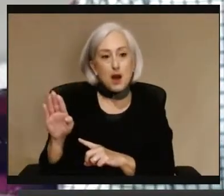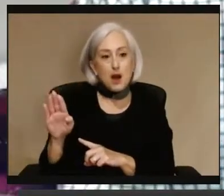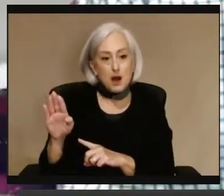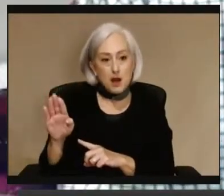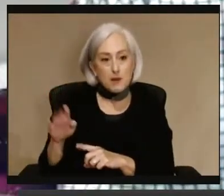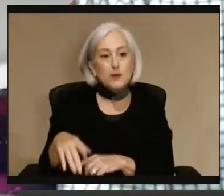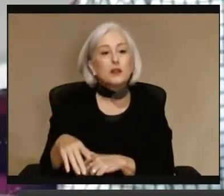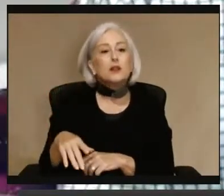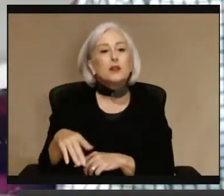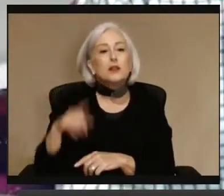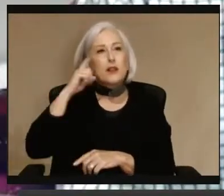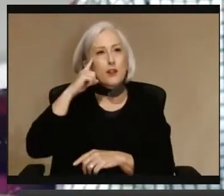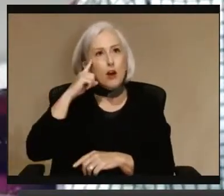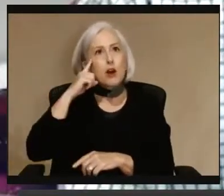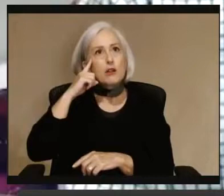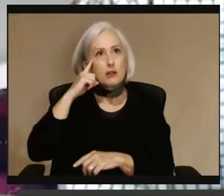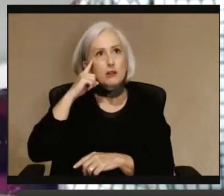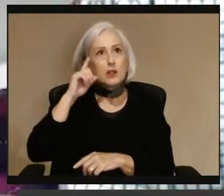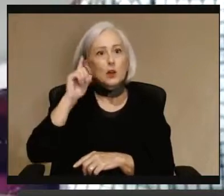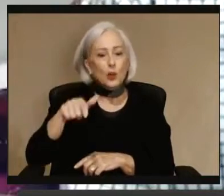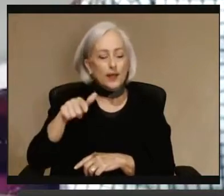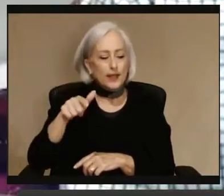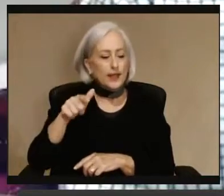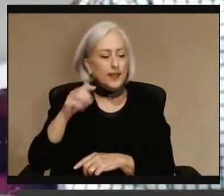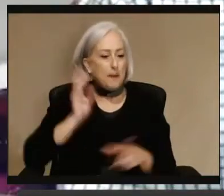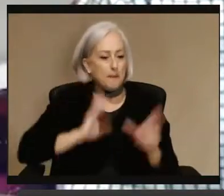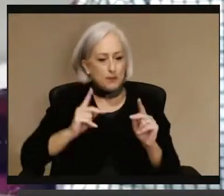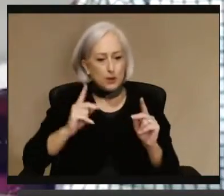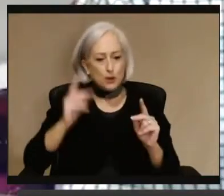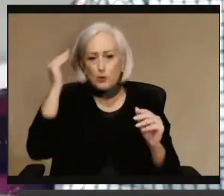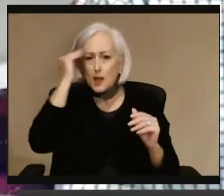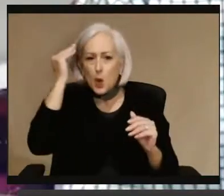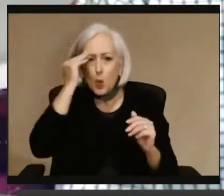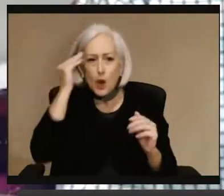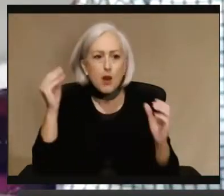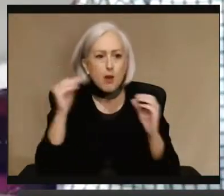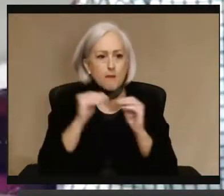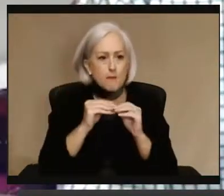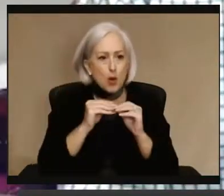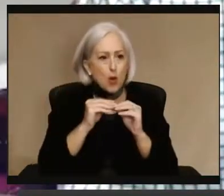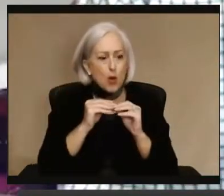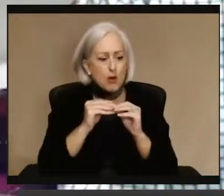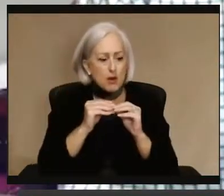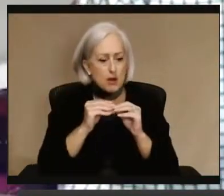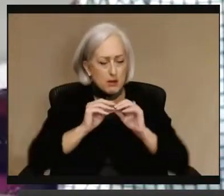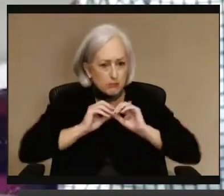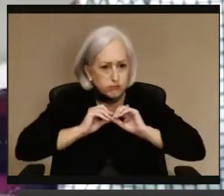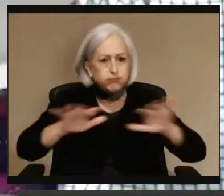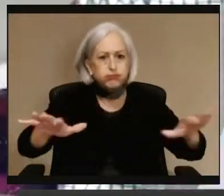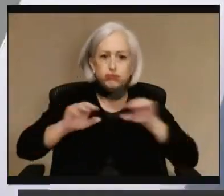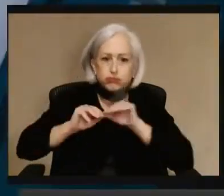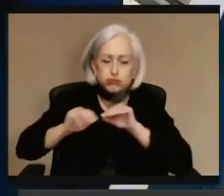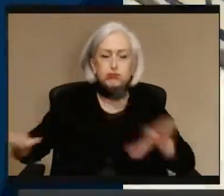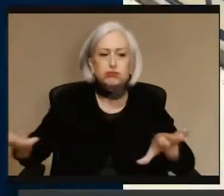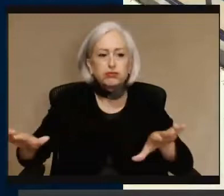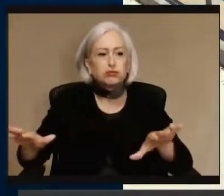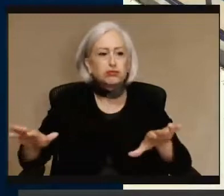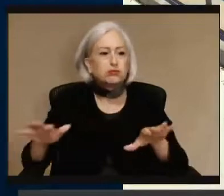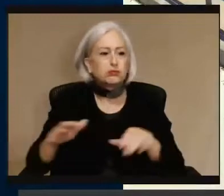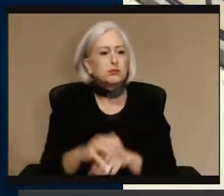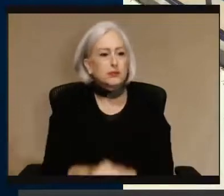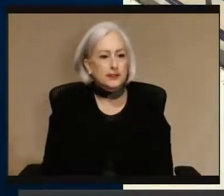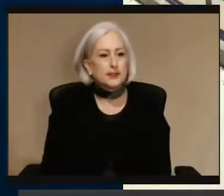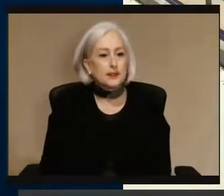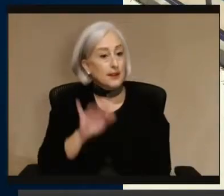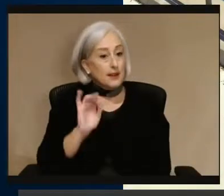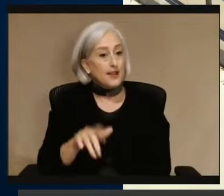said, we've got to bring this awareness more to like a stadium level, like bring it to out into the open on a big scale. And that's kind